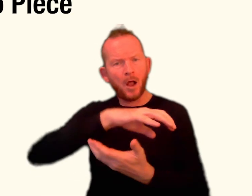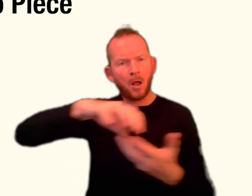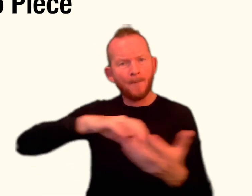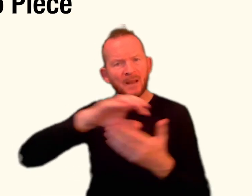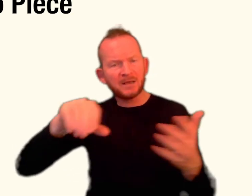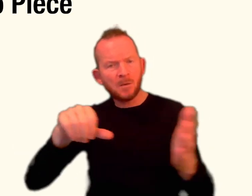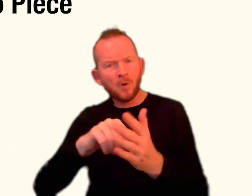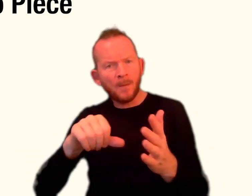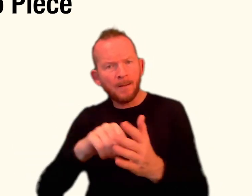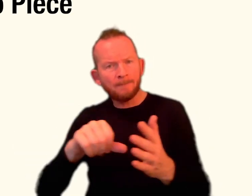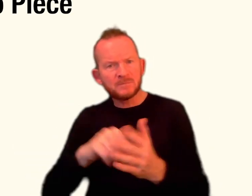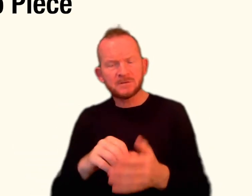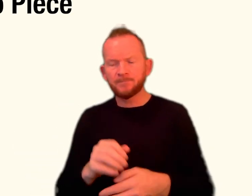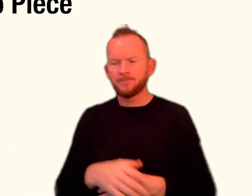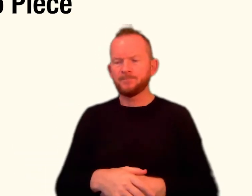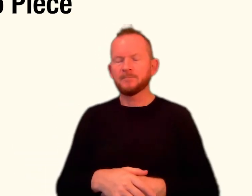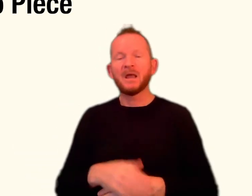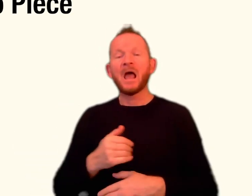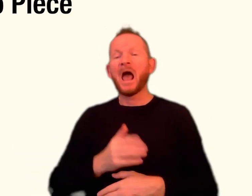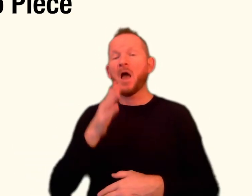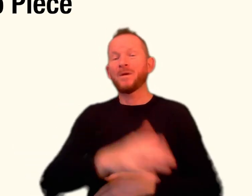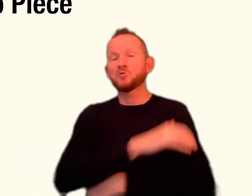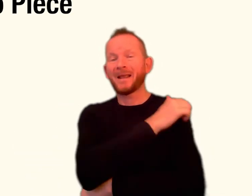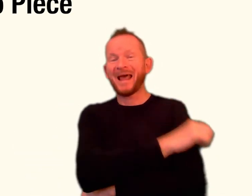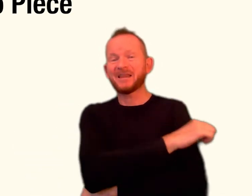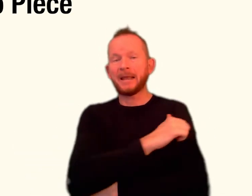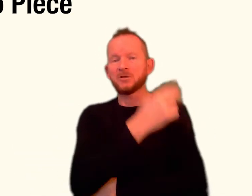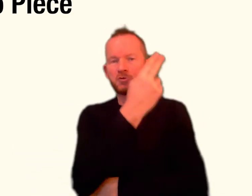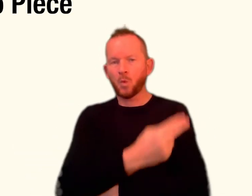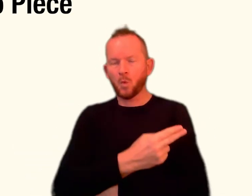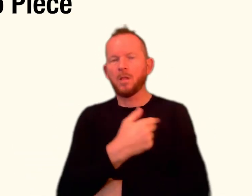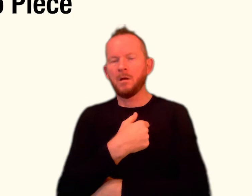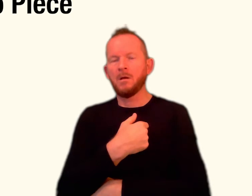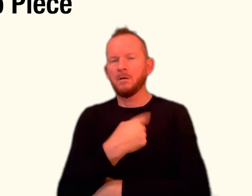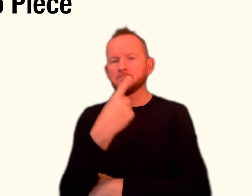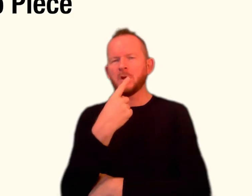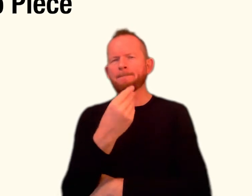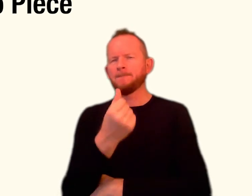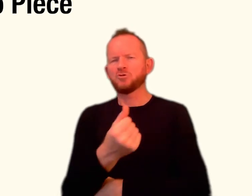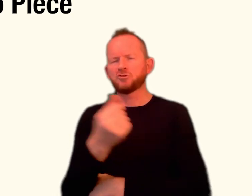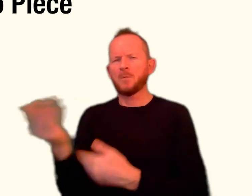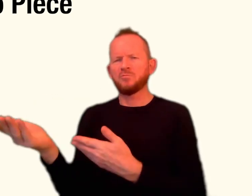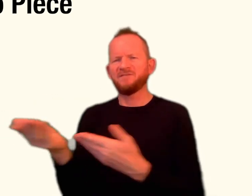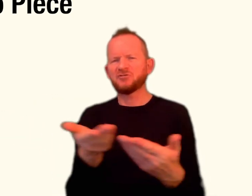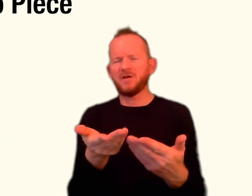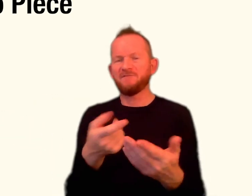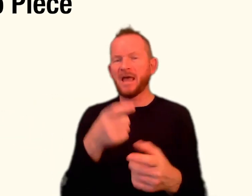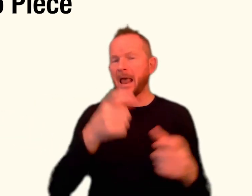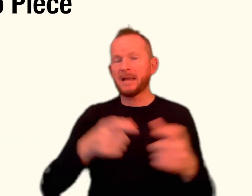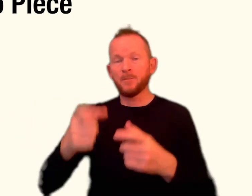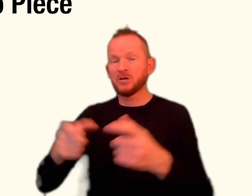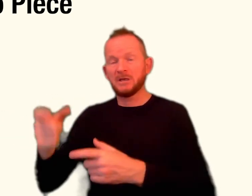problems. I went to a Catholic school and I don't think there was much provision for anybody